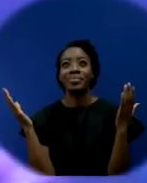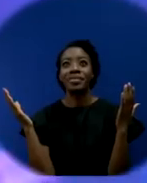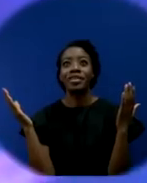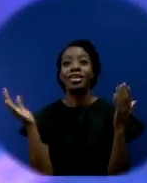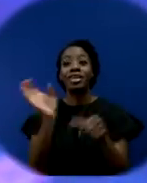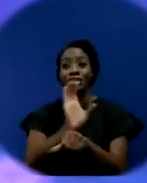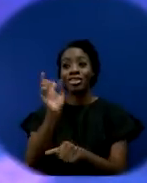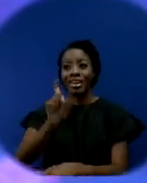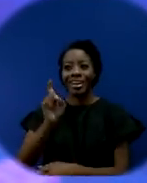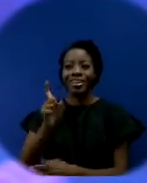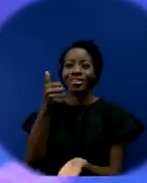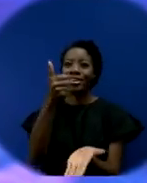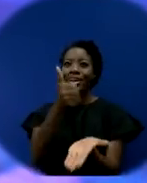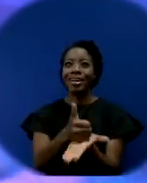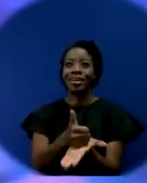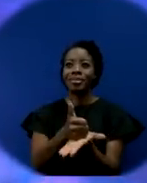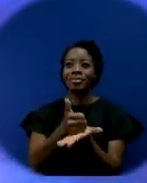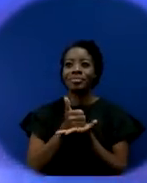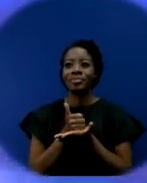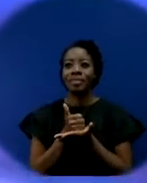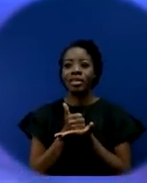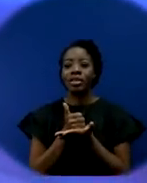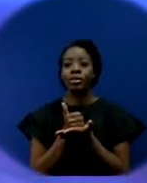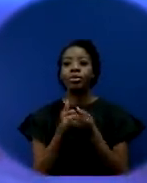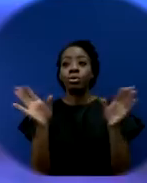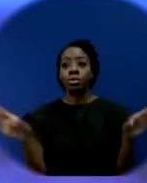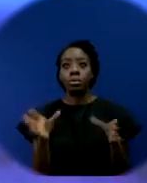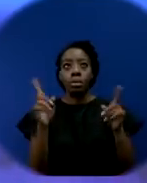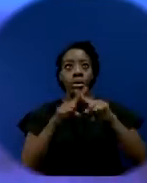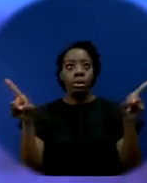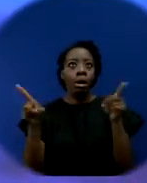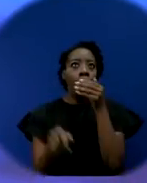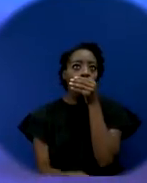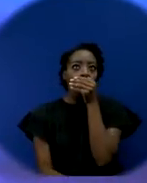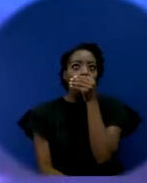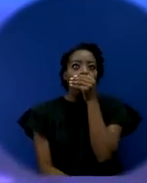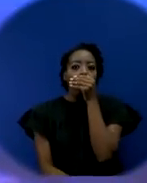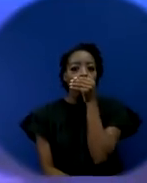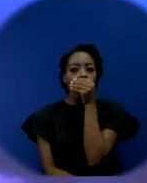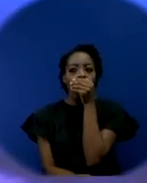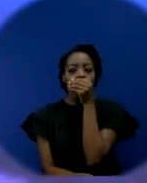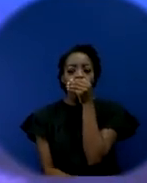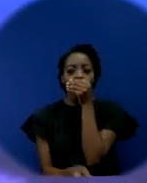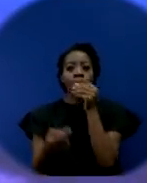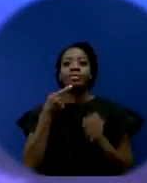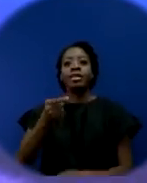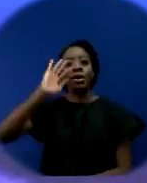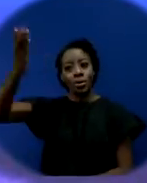I need you to help me. We're going to do something different today. Say welcome to Wheeler Avenue.